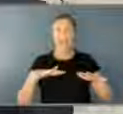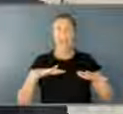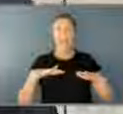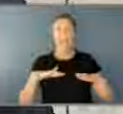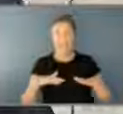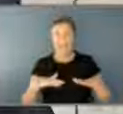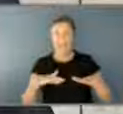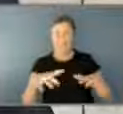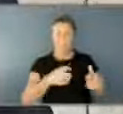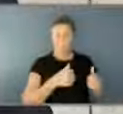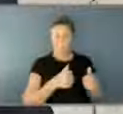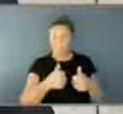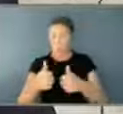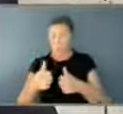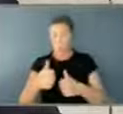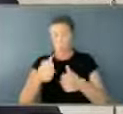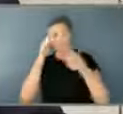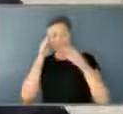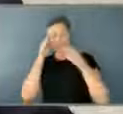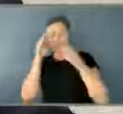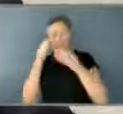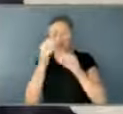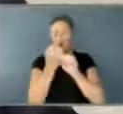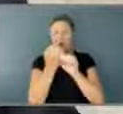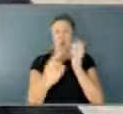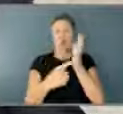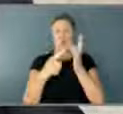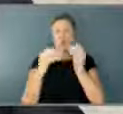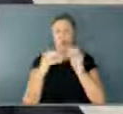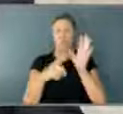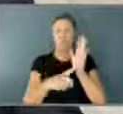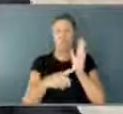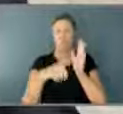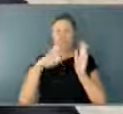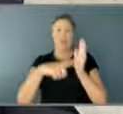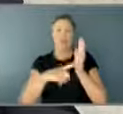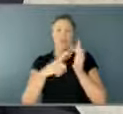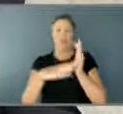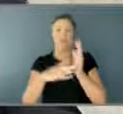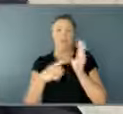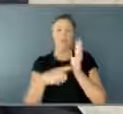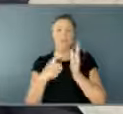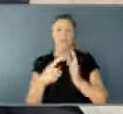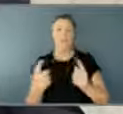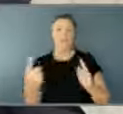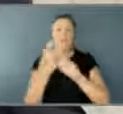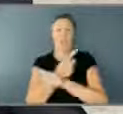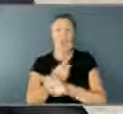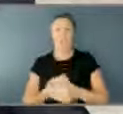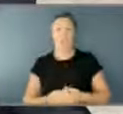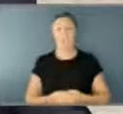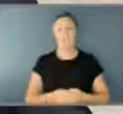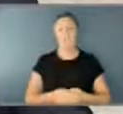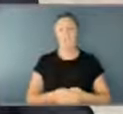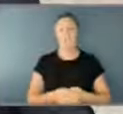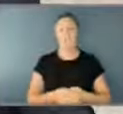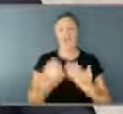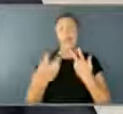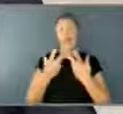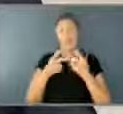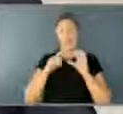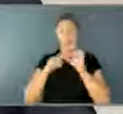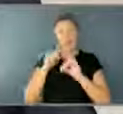the conversation, do you think that the Biden administration will have a different attitude towards China, or it will be a similar view